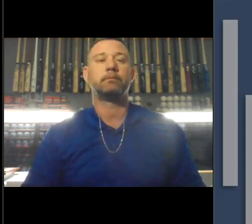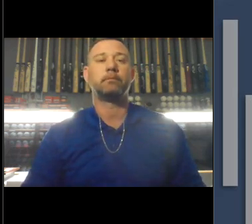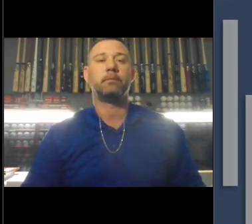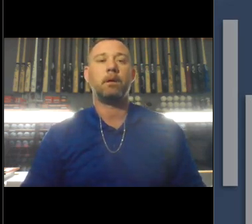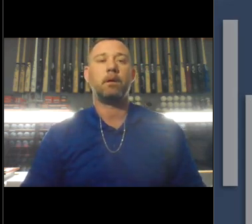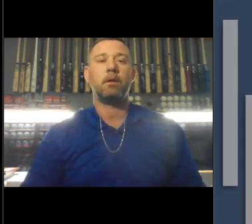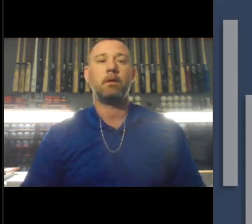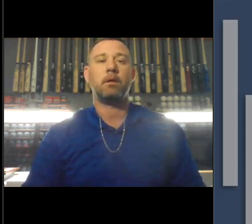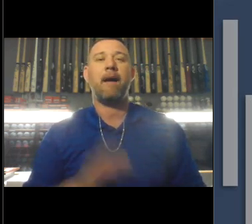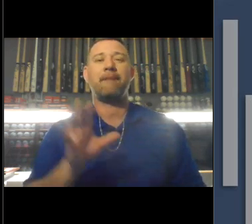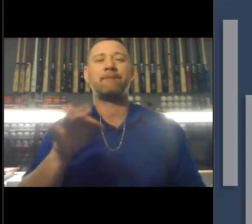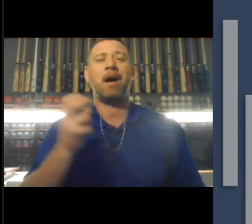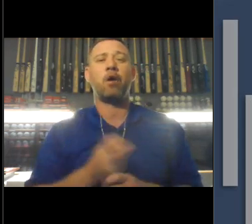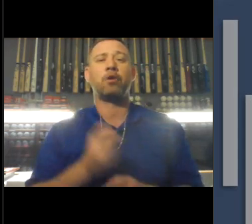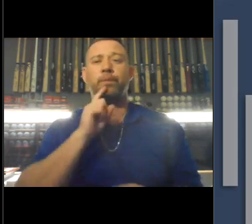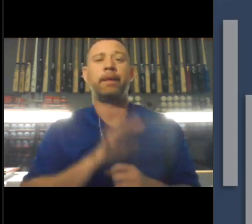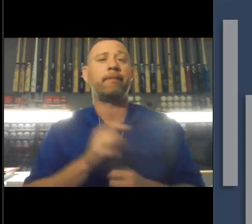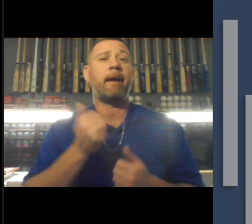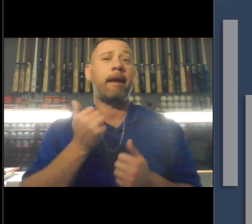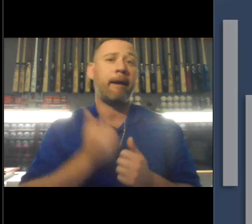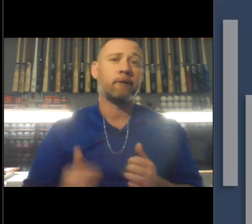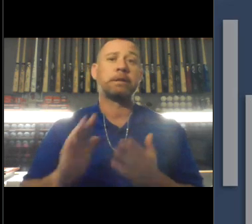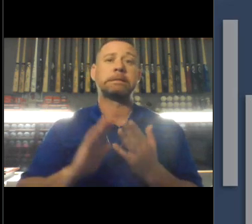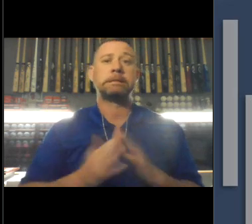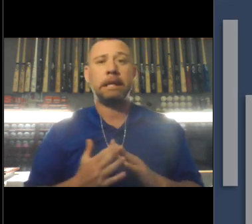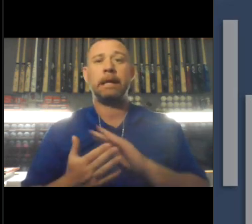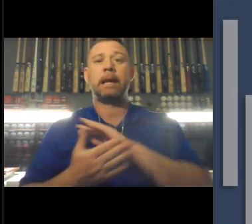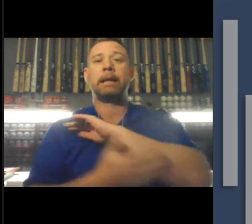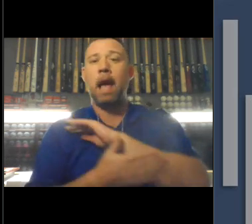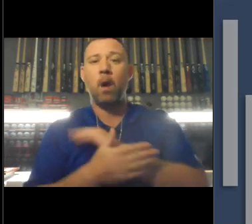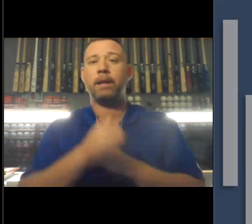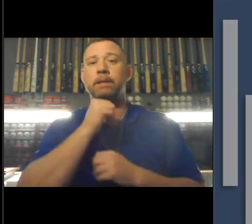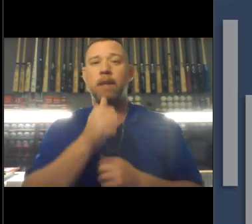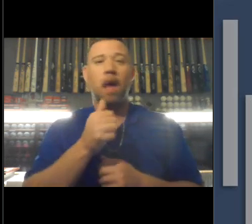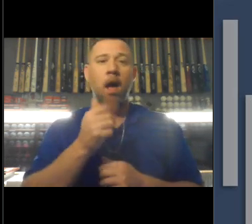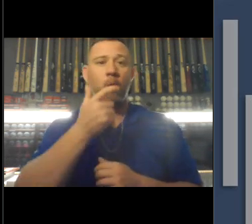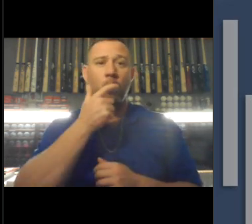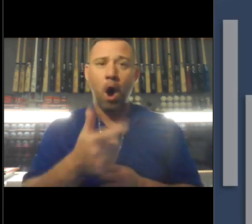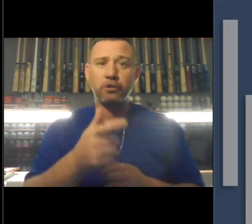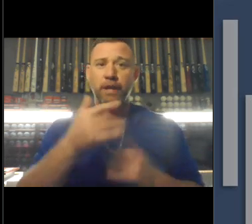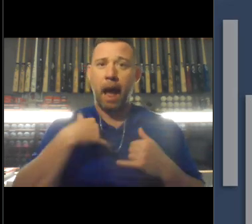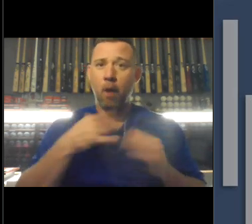I find it hard to believe that every city and county is not watching our commission meeting.